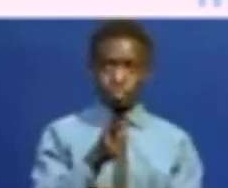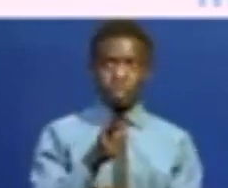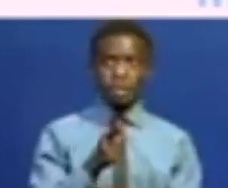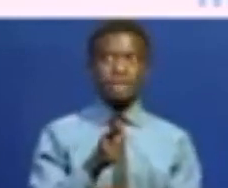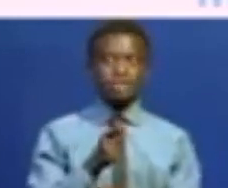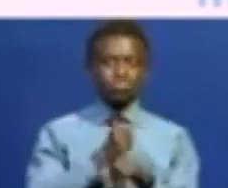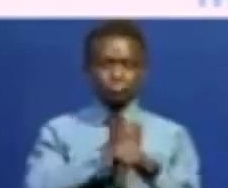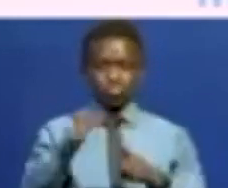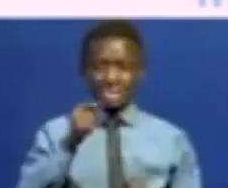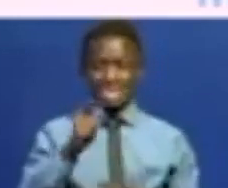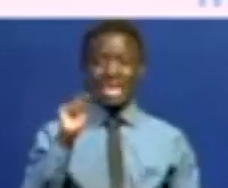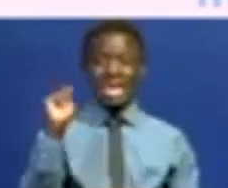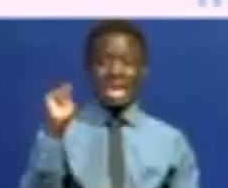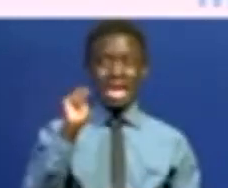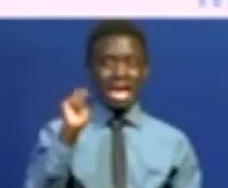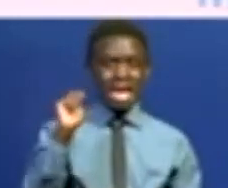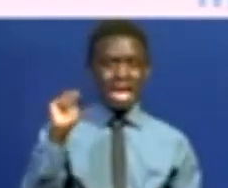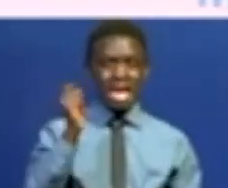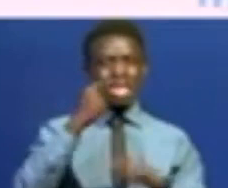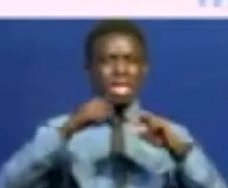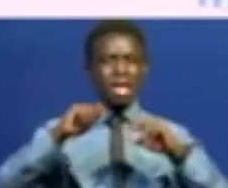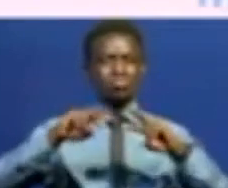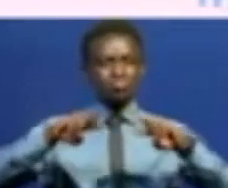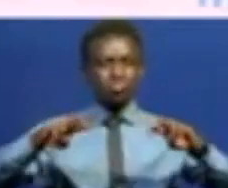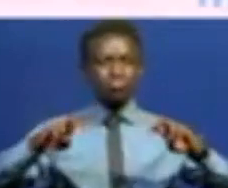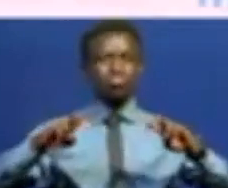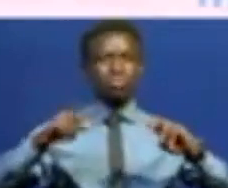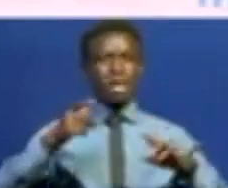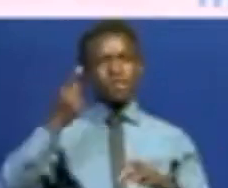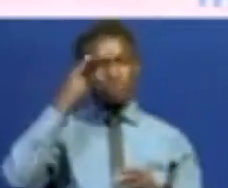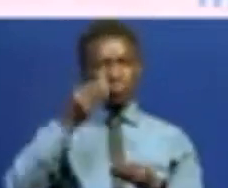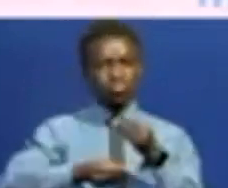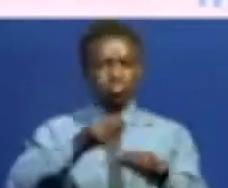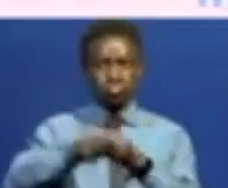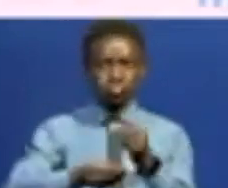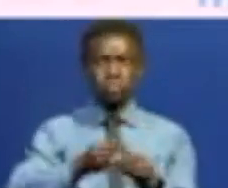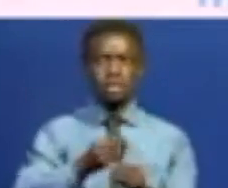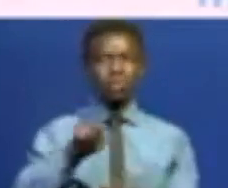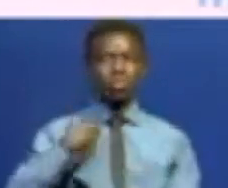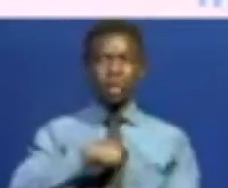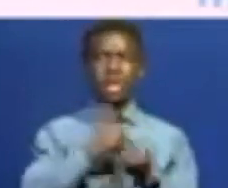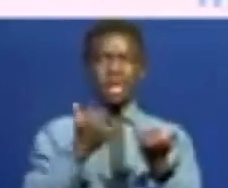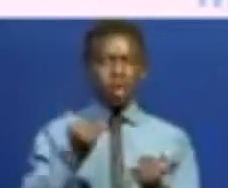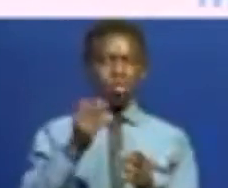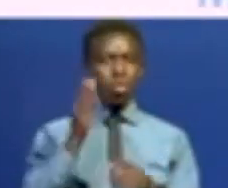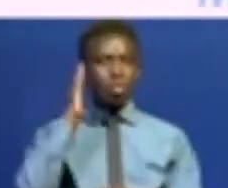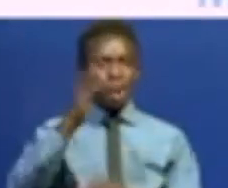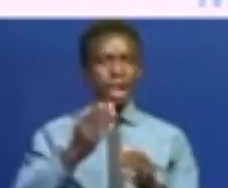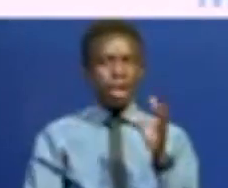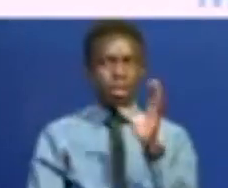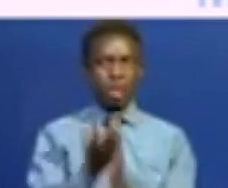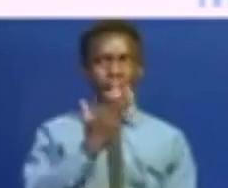Kenya Animal Research Genetic Center, KABRI, we are getting into the process or we are going to launch our